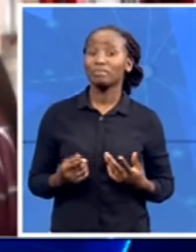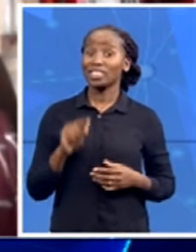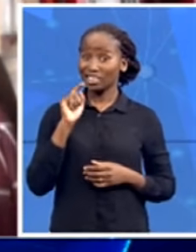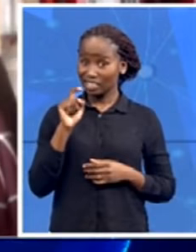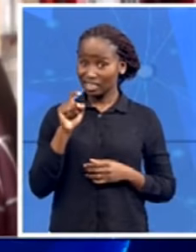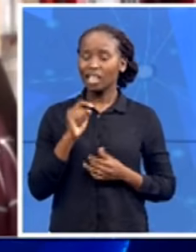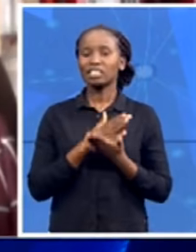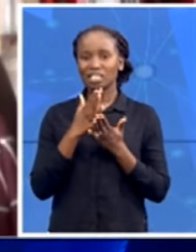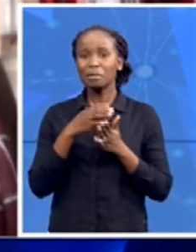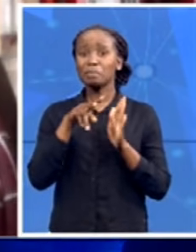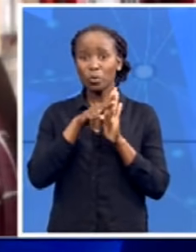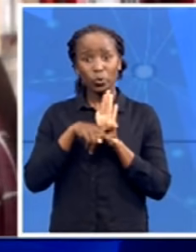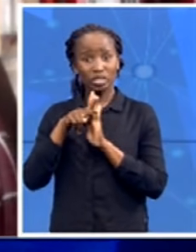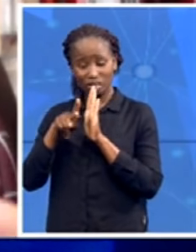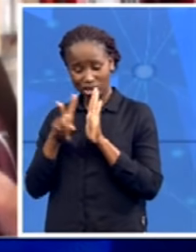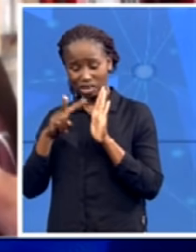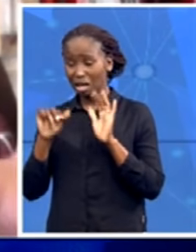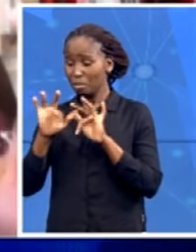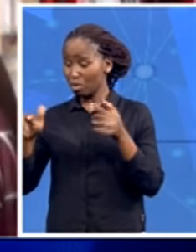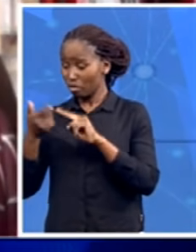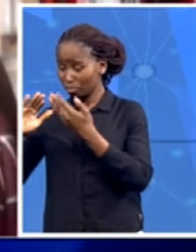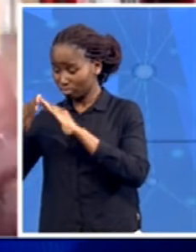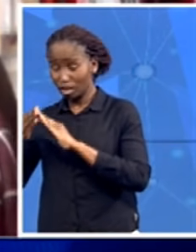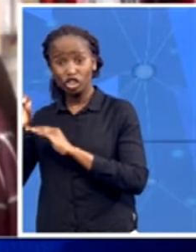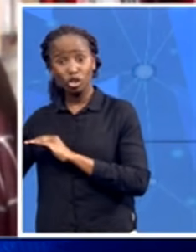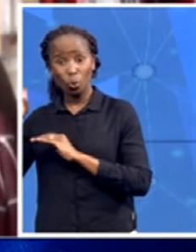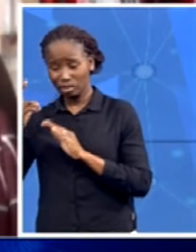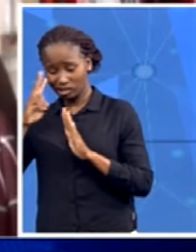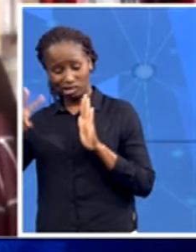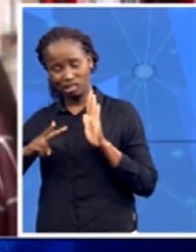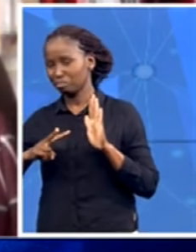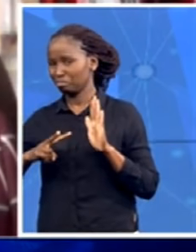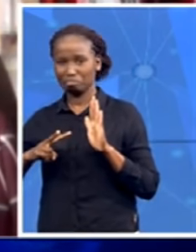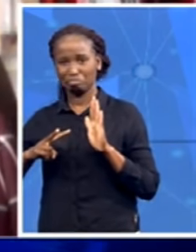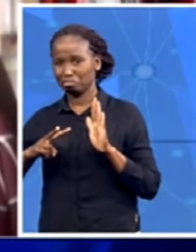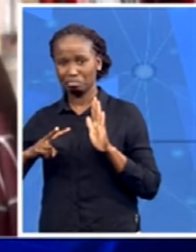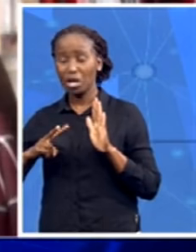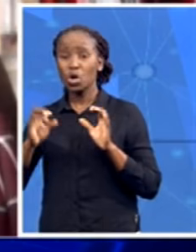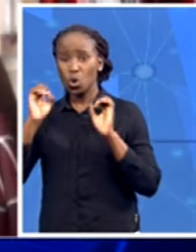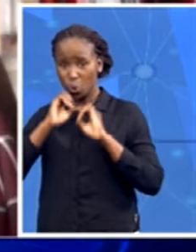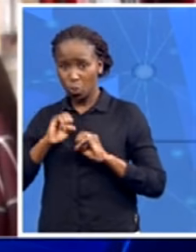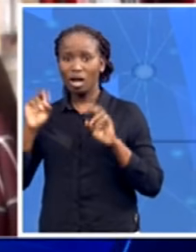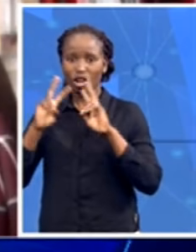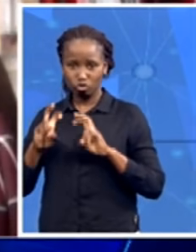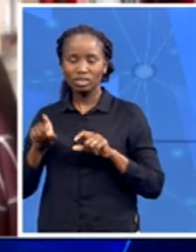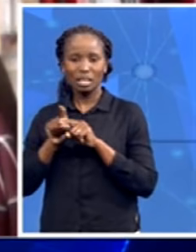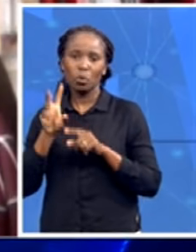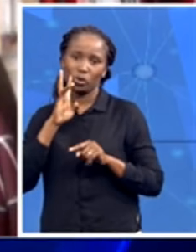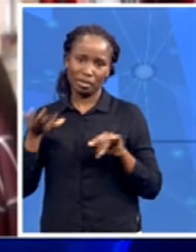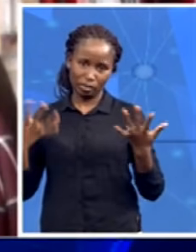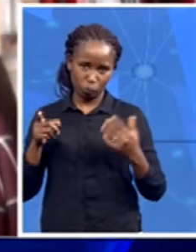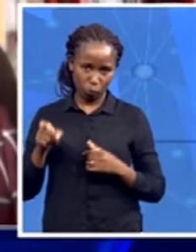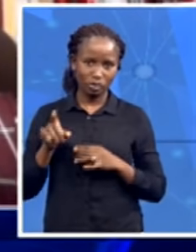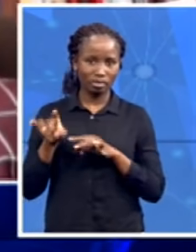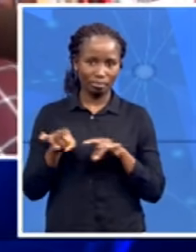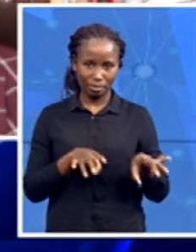of Soweto not to have electricity and water. But am I correct to opine then,